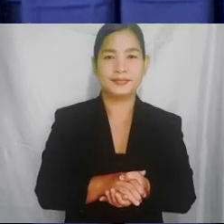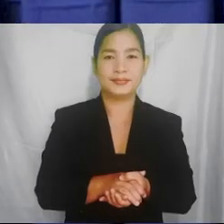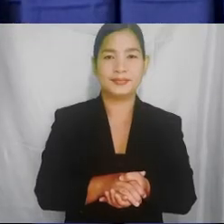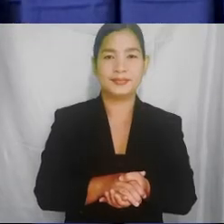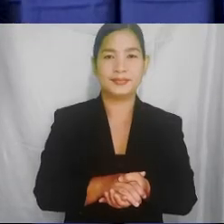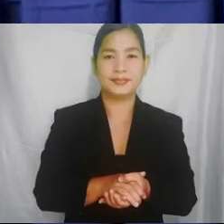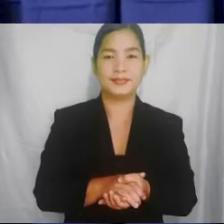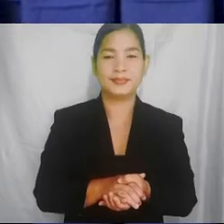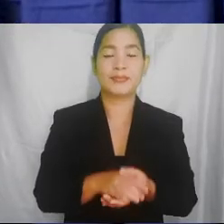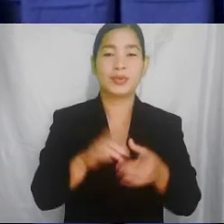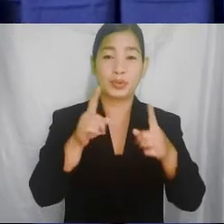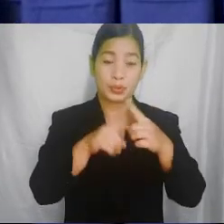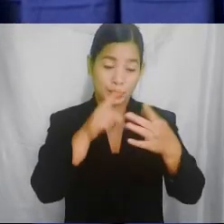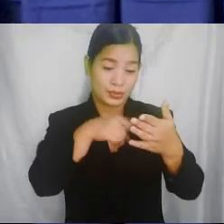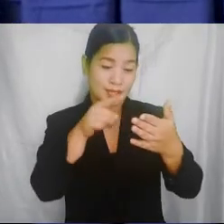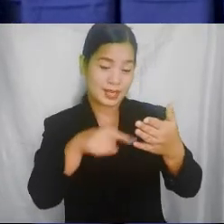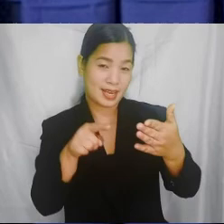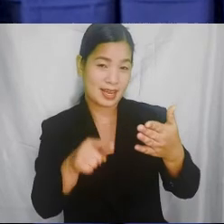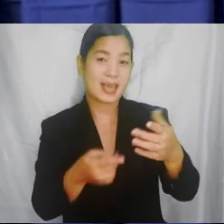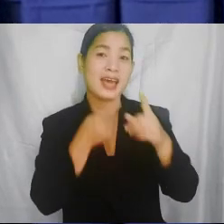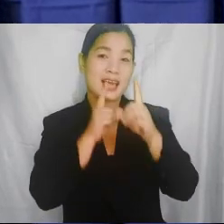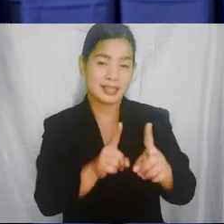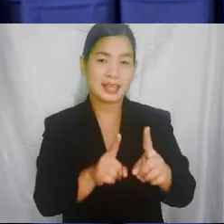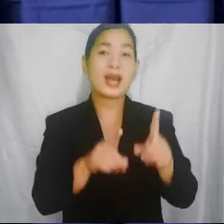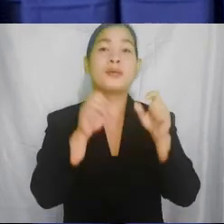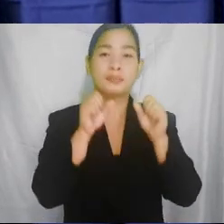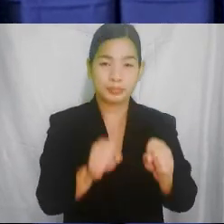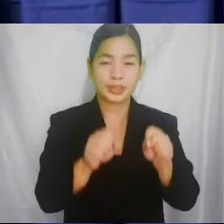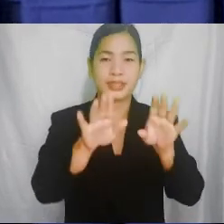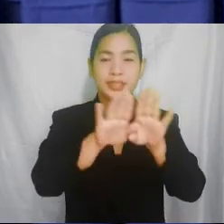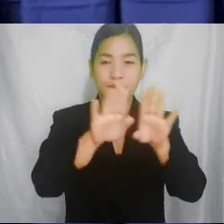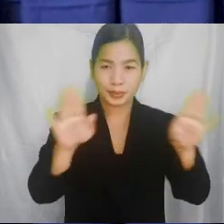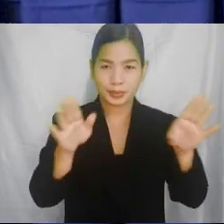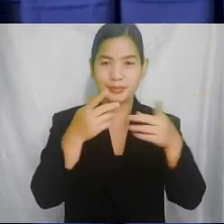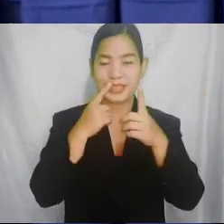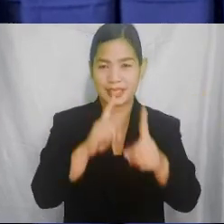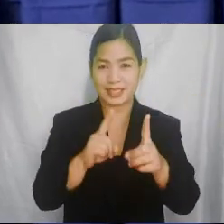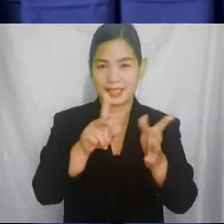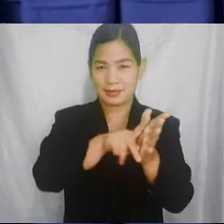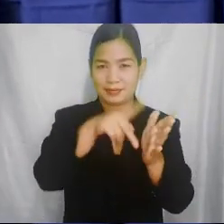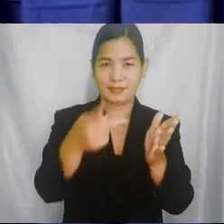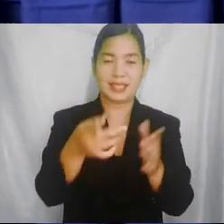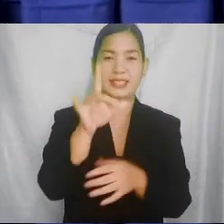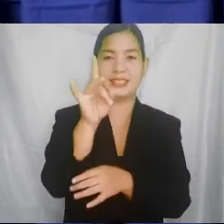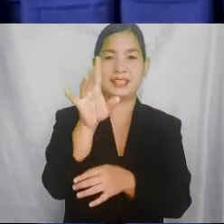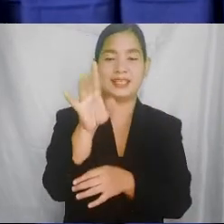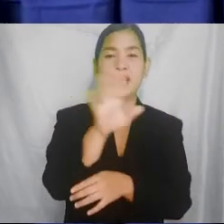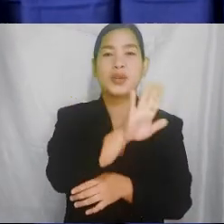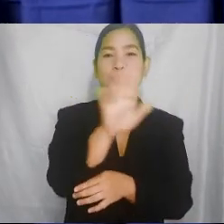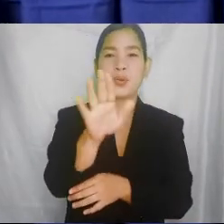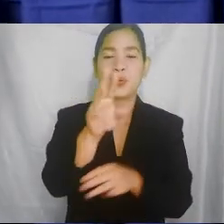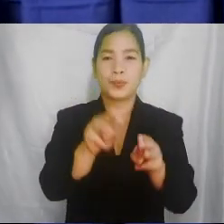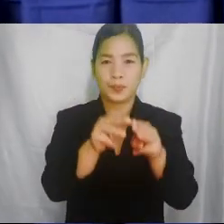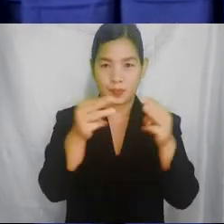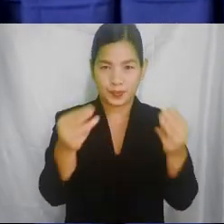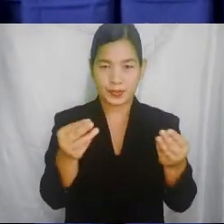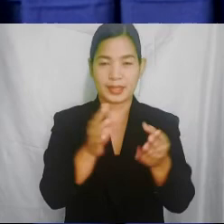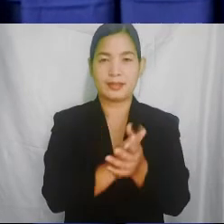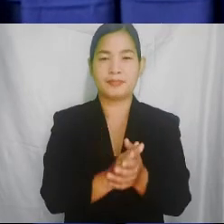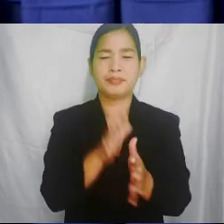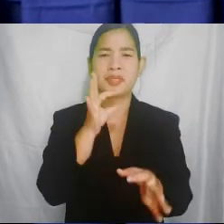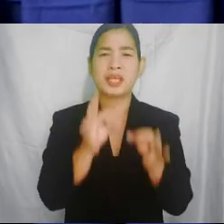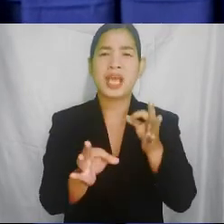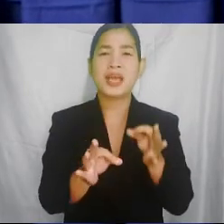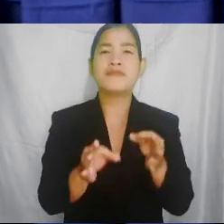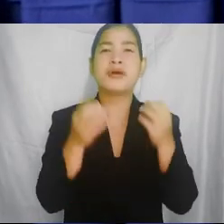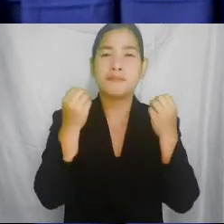To check your answers, you can open the answer key found on page 18 in your module. If you got the